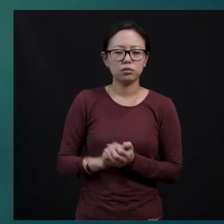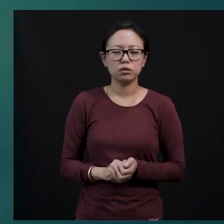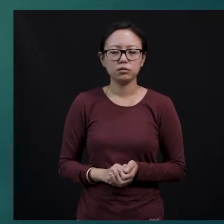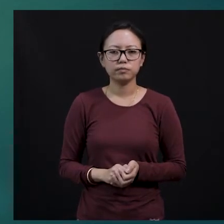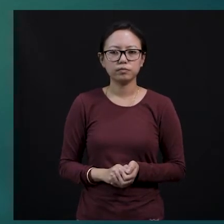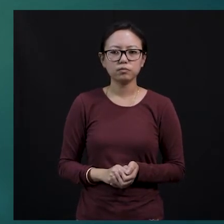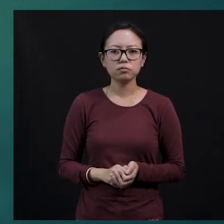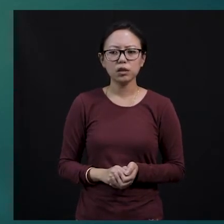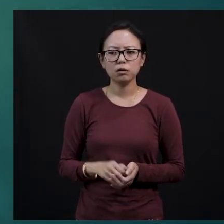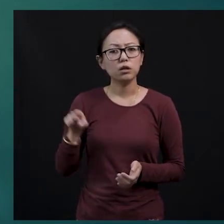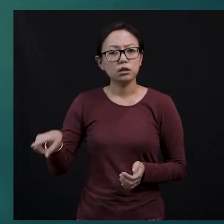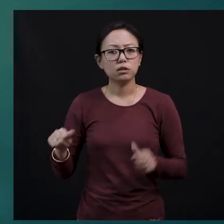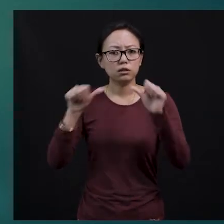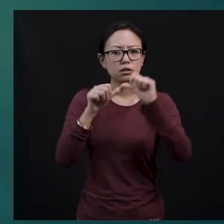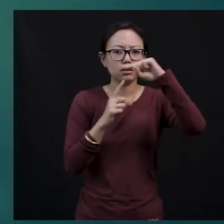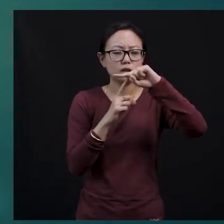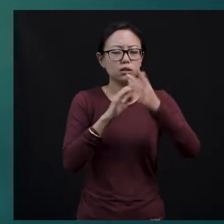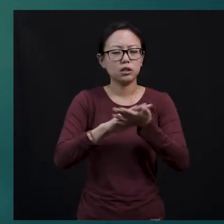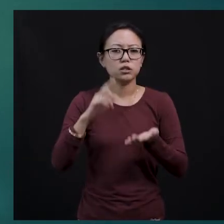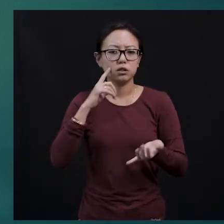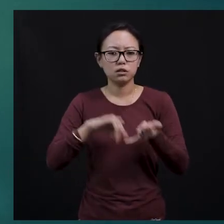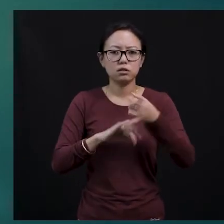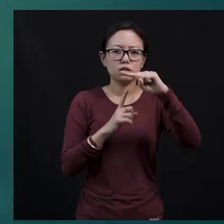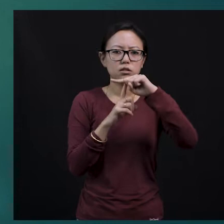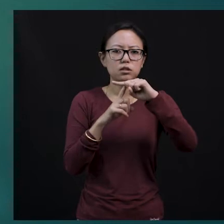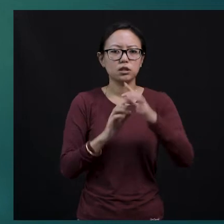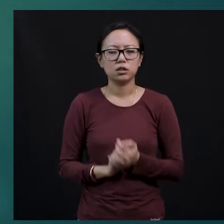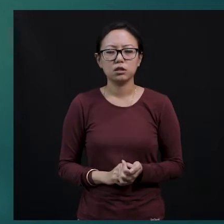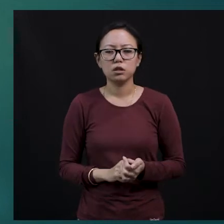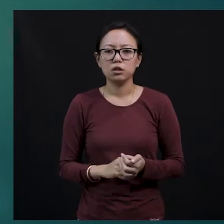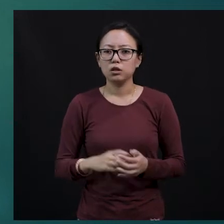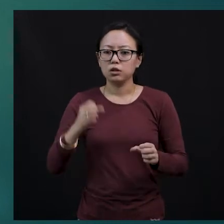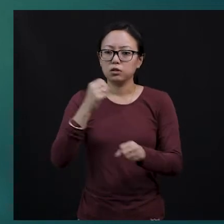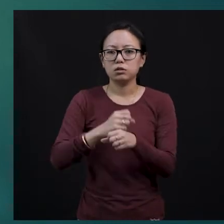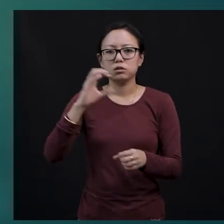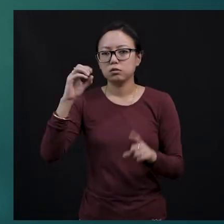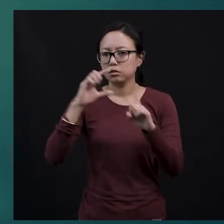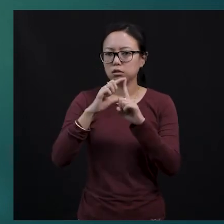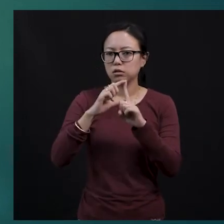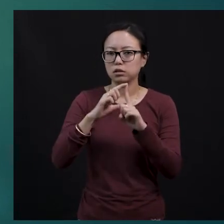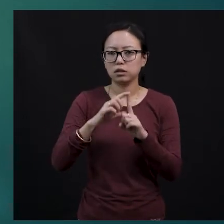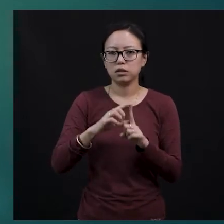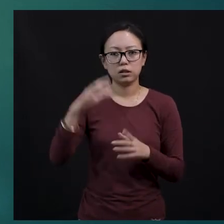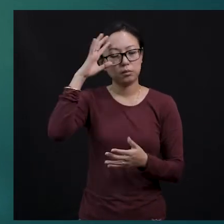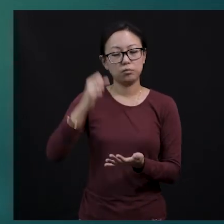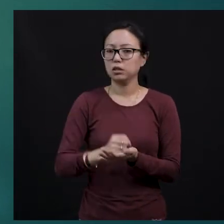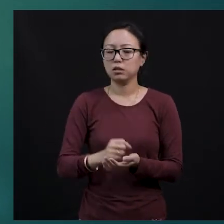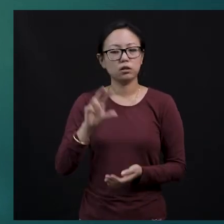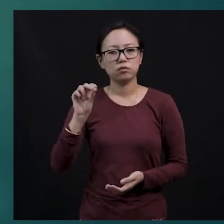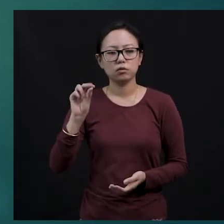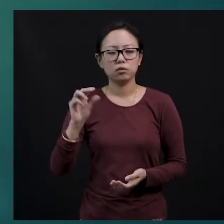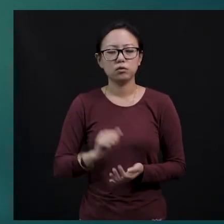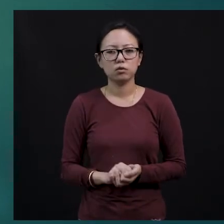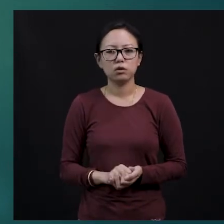also the founder of Dravidar Kazhagam and the self respect movement in Tamil Nadu. He is known as the